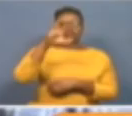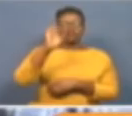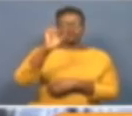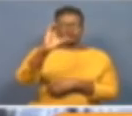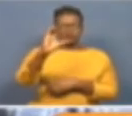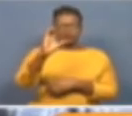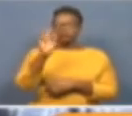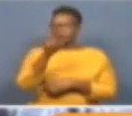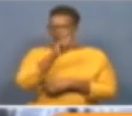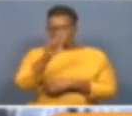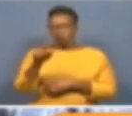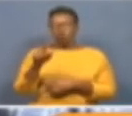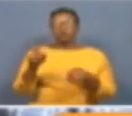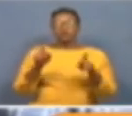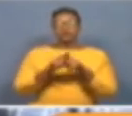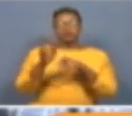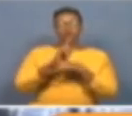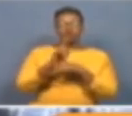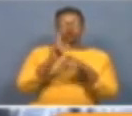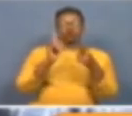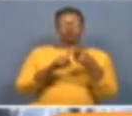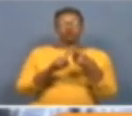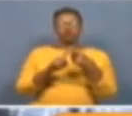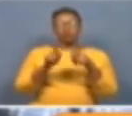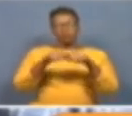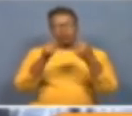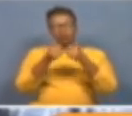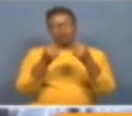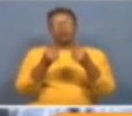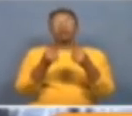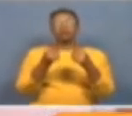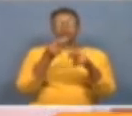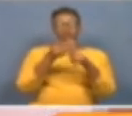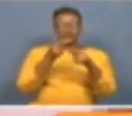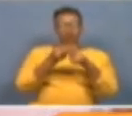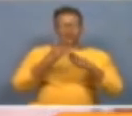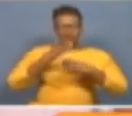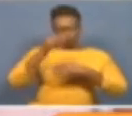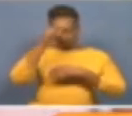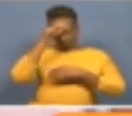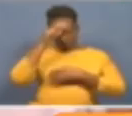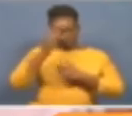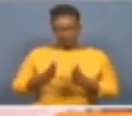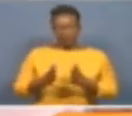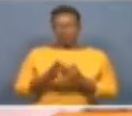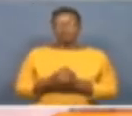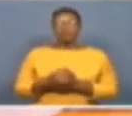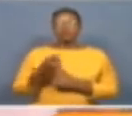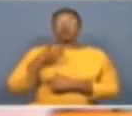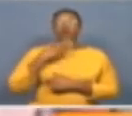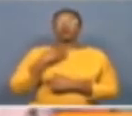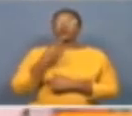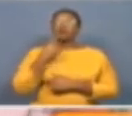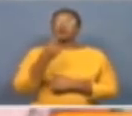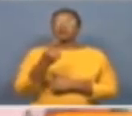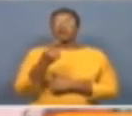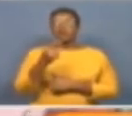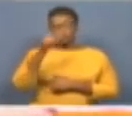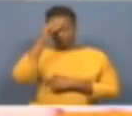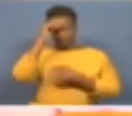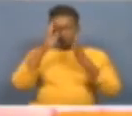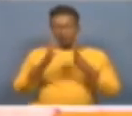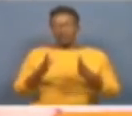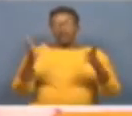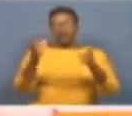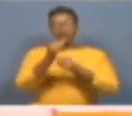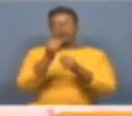for and is being used to malign the image and standing of our honorable governor. We want to make it clear that the governor was not arrested. Was not under